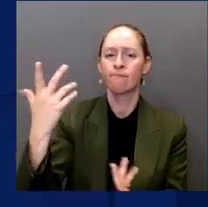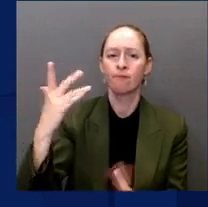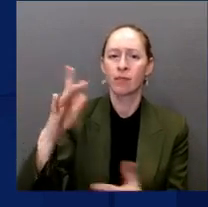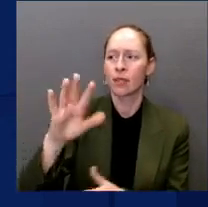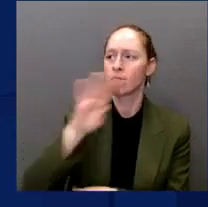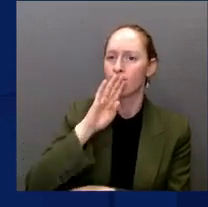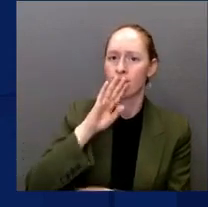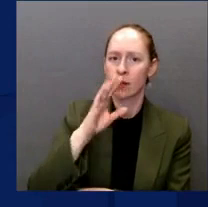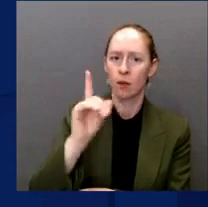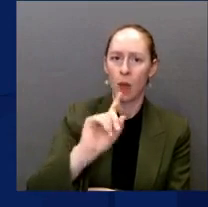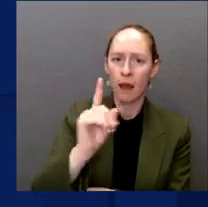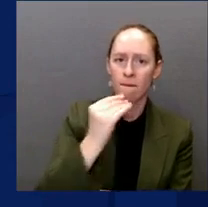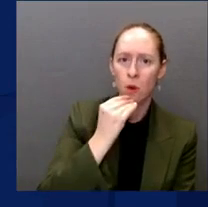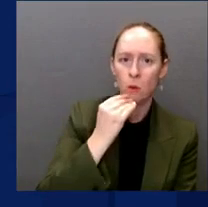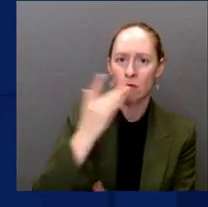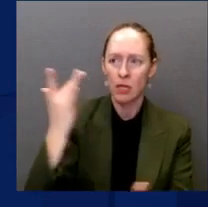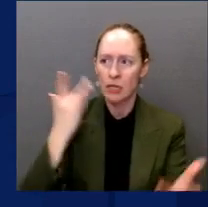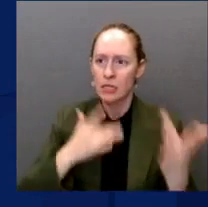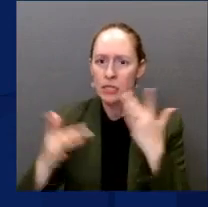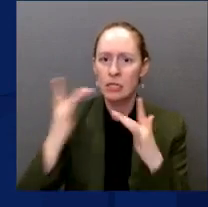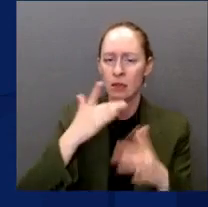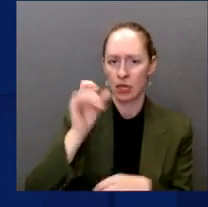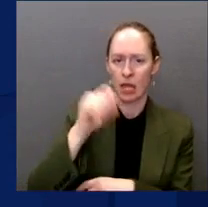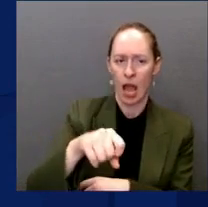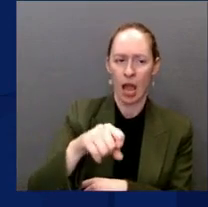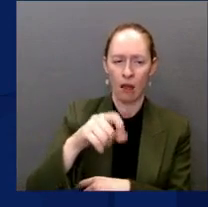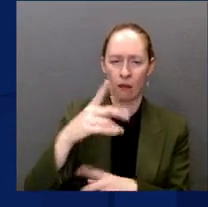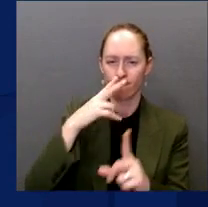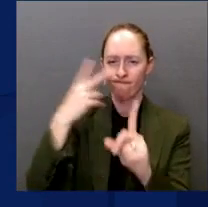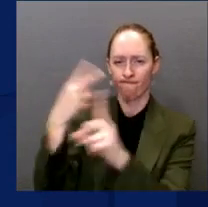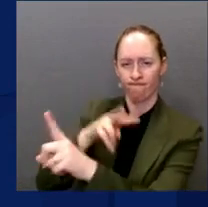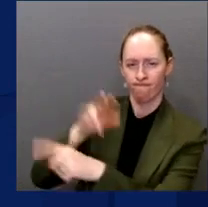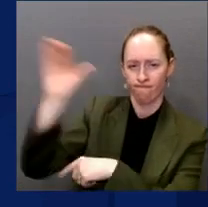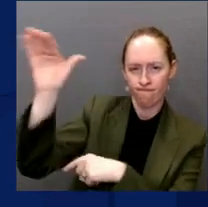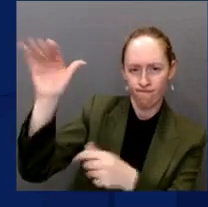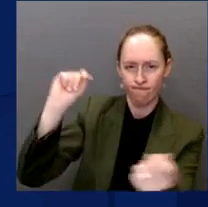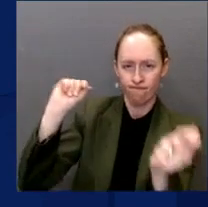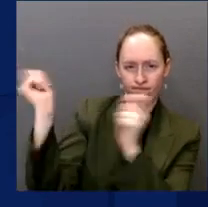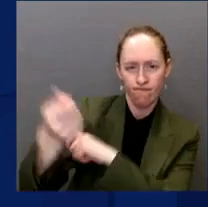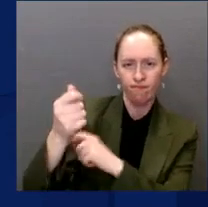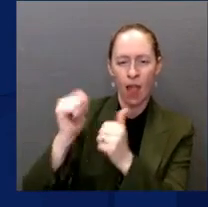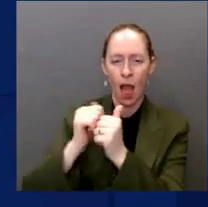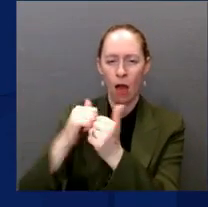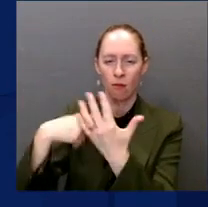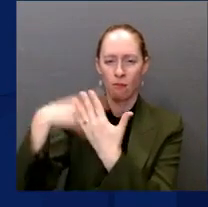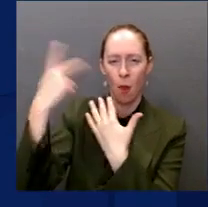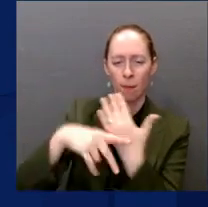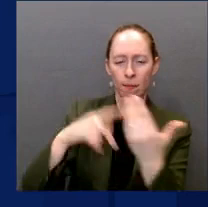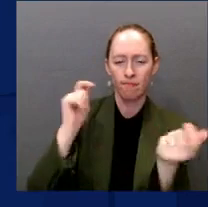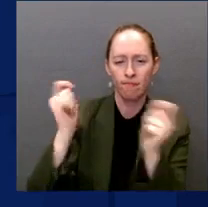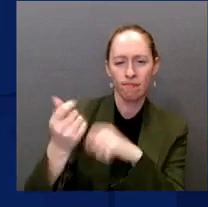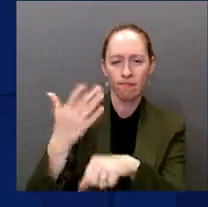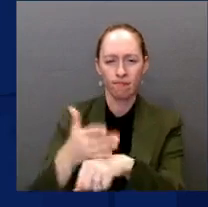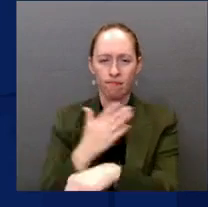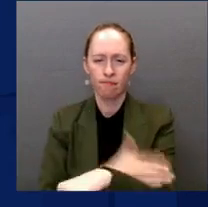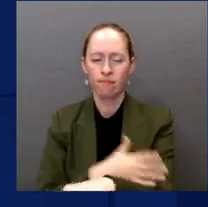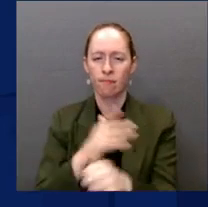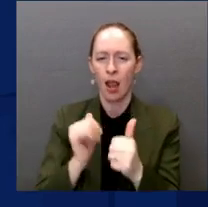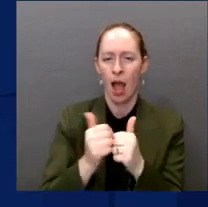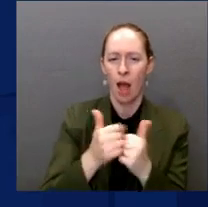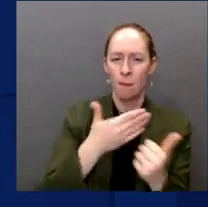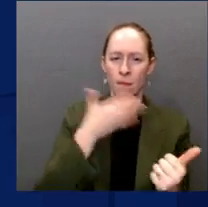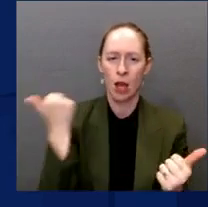that what their dietary habits should be and how they should be feeding their children if they can feed them.